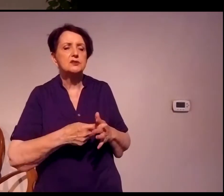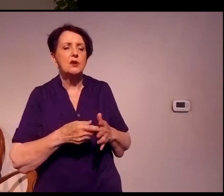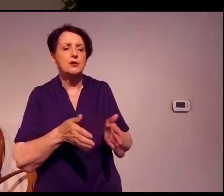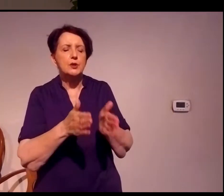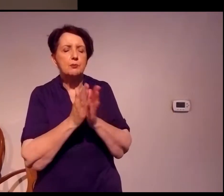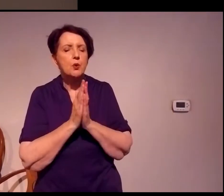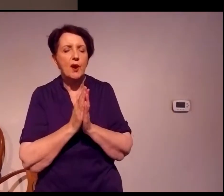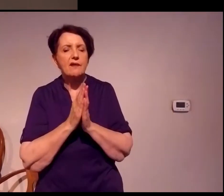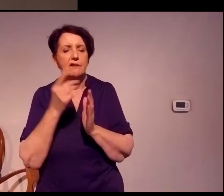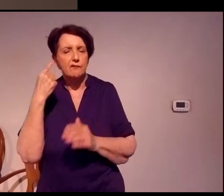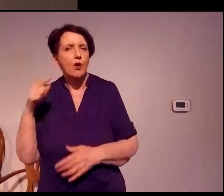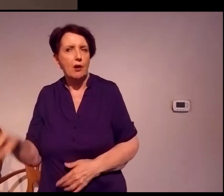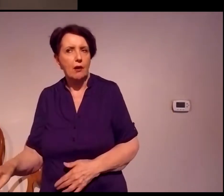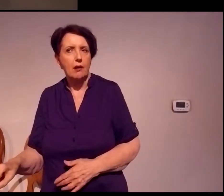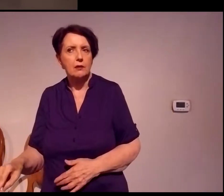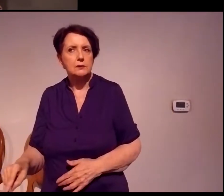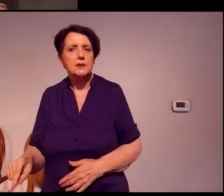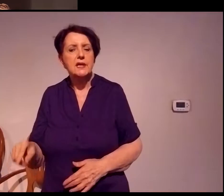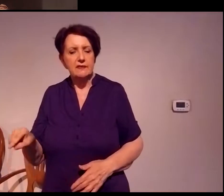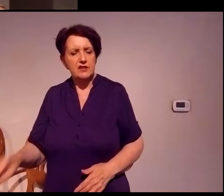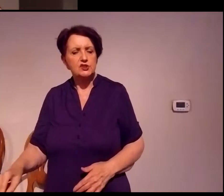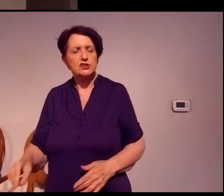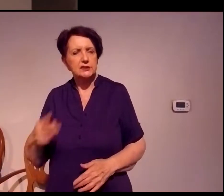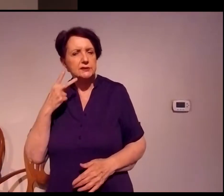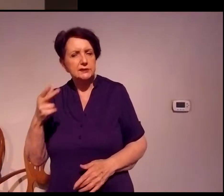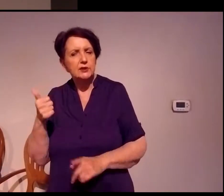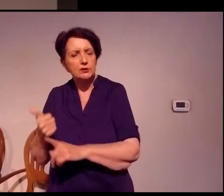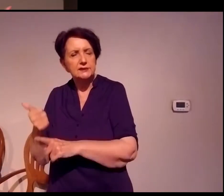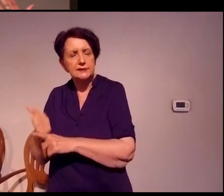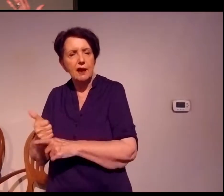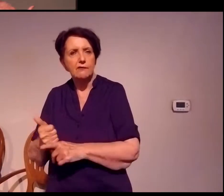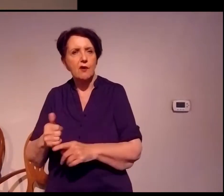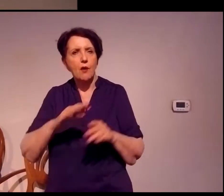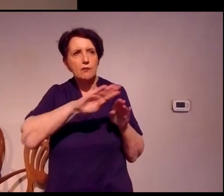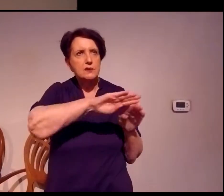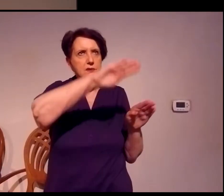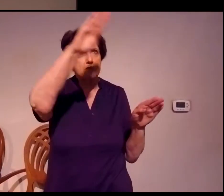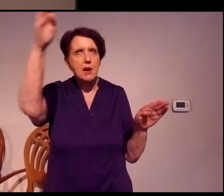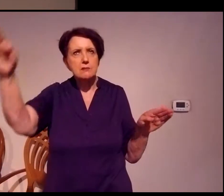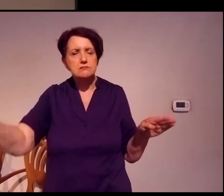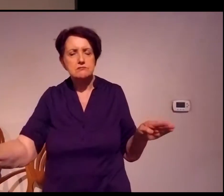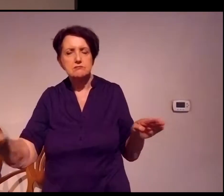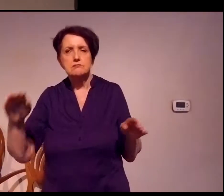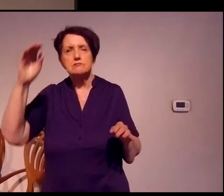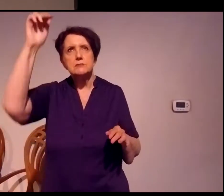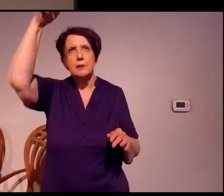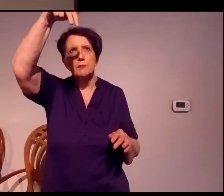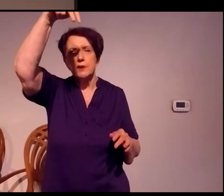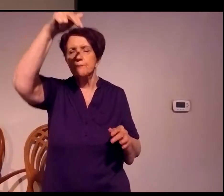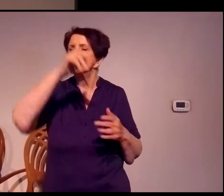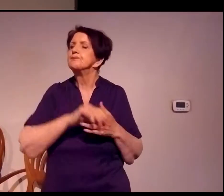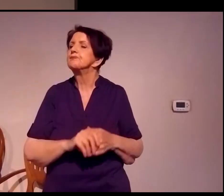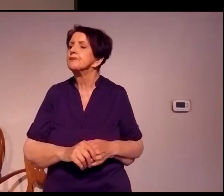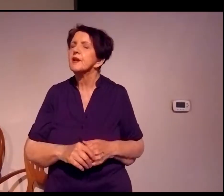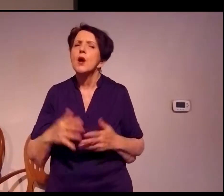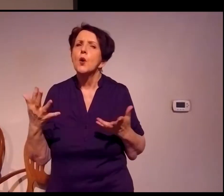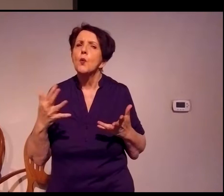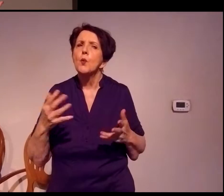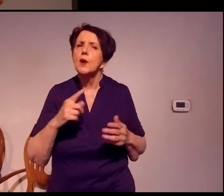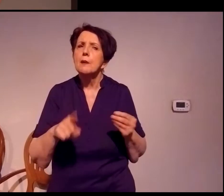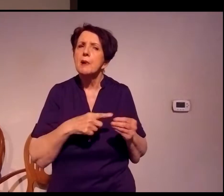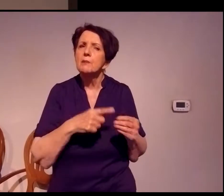that mountain, that she could have that experience, right? Now, the other thing is I started saying, okay, what about me?